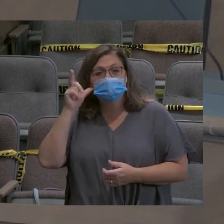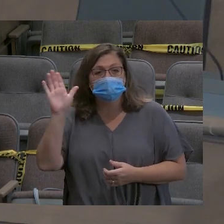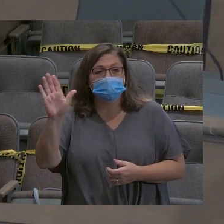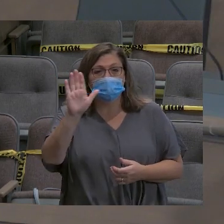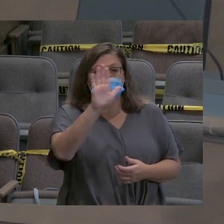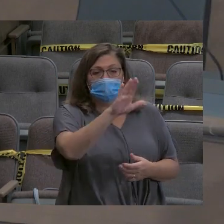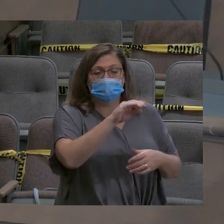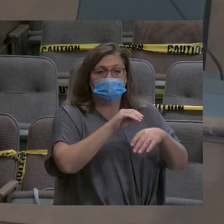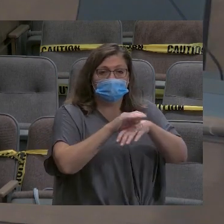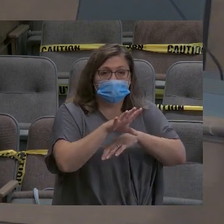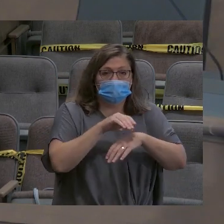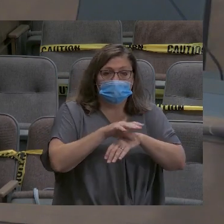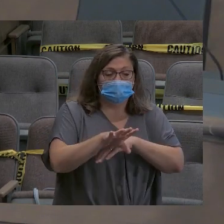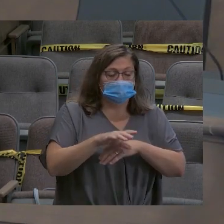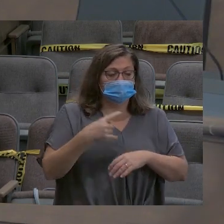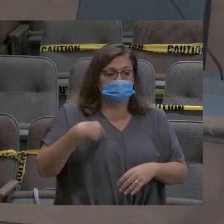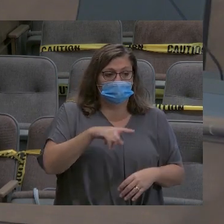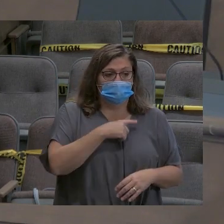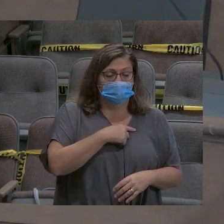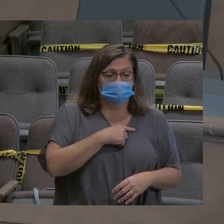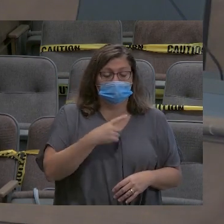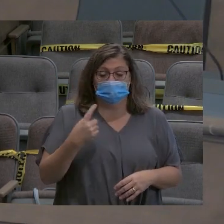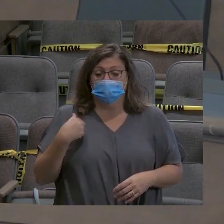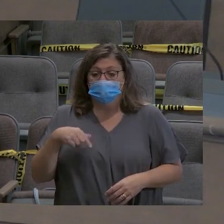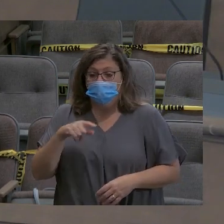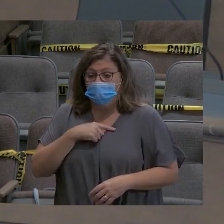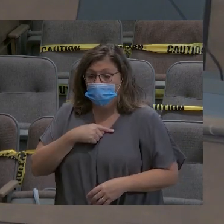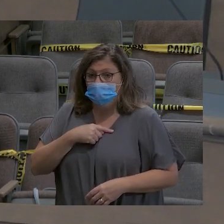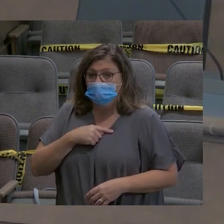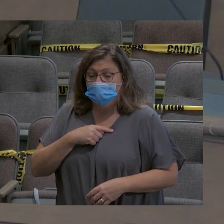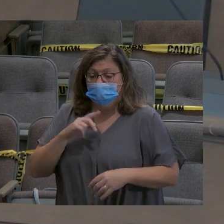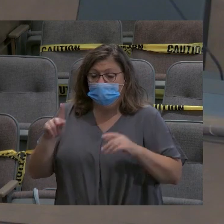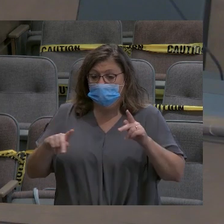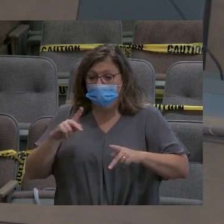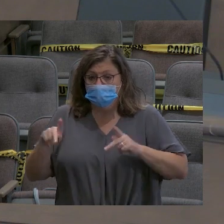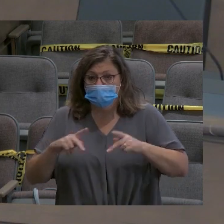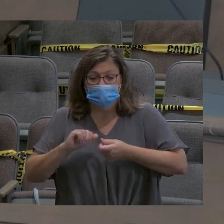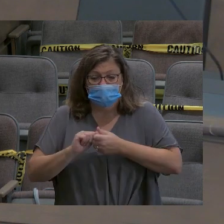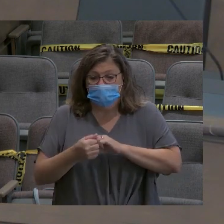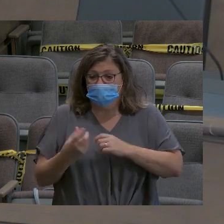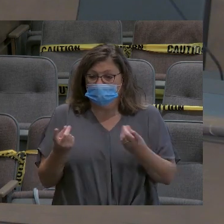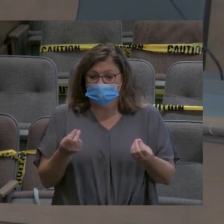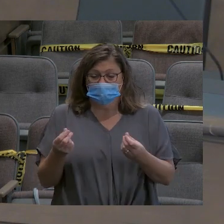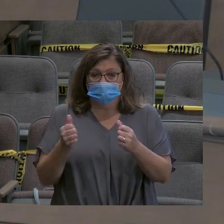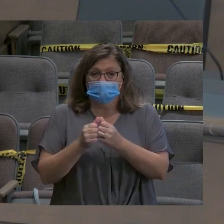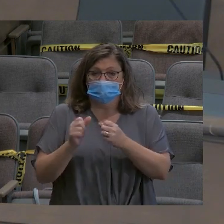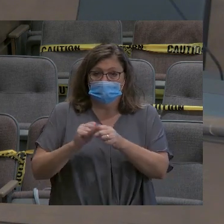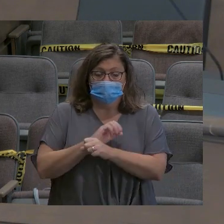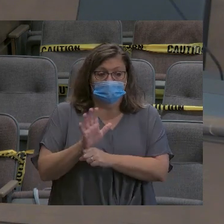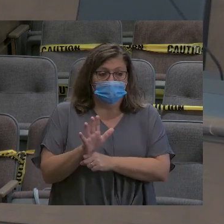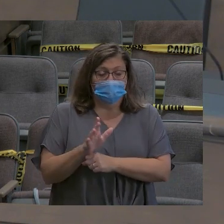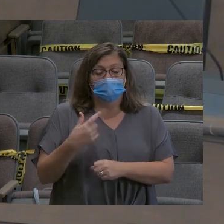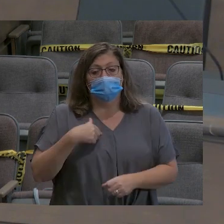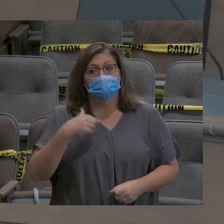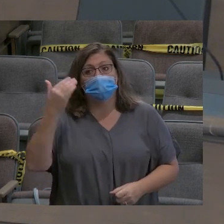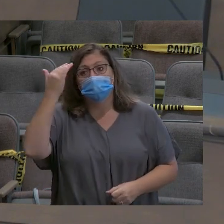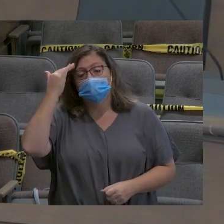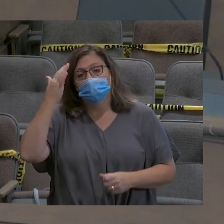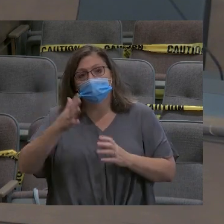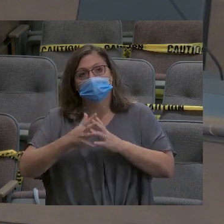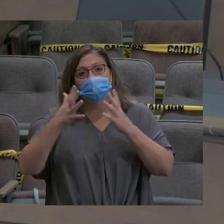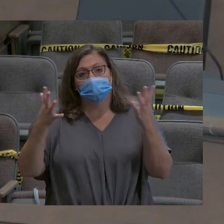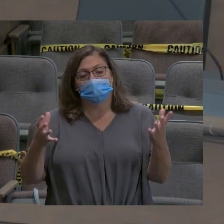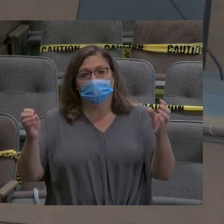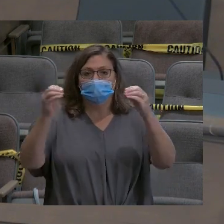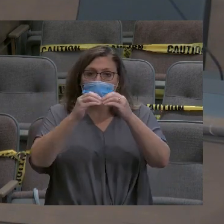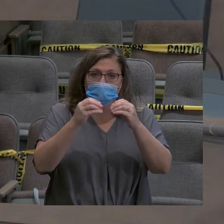medical community about how we as a society deal with the virus. We know so much more. And one thing